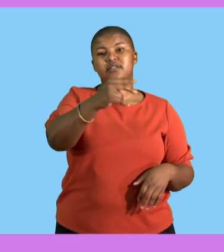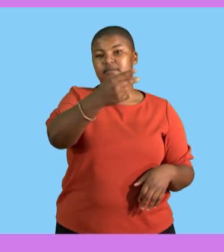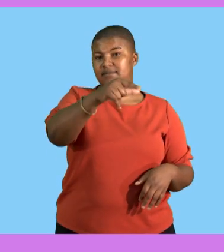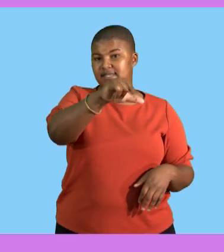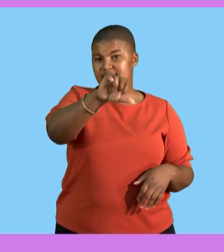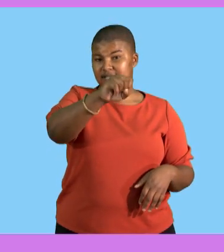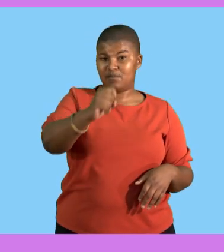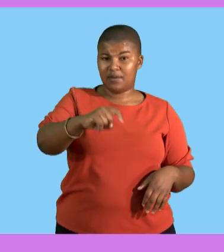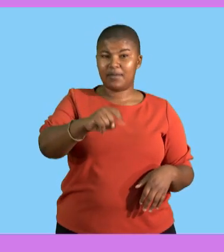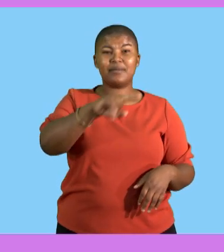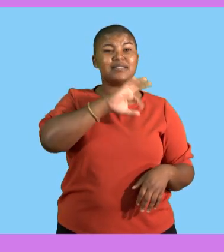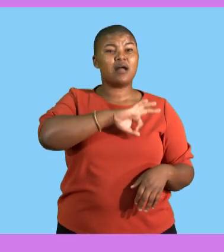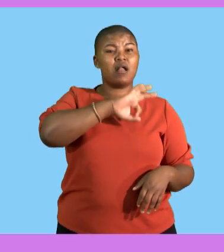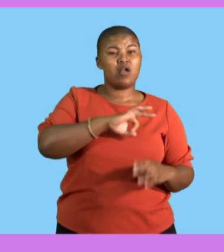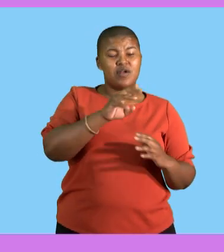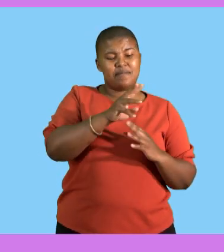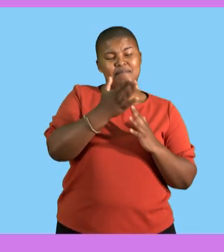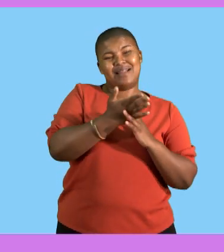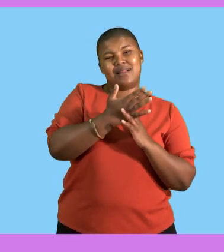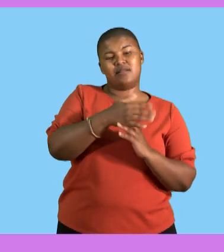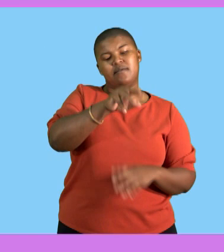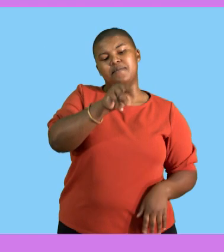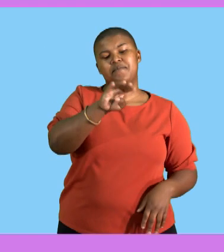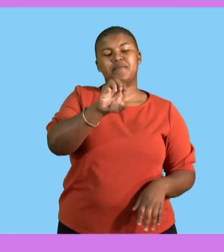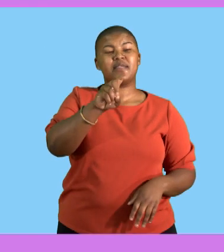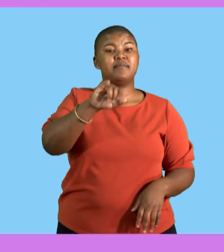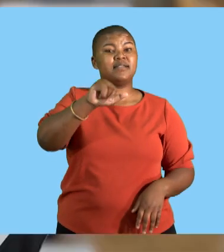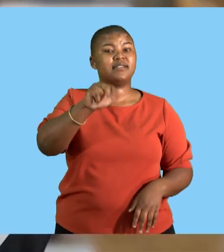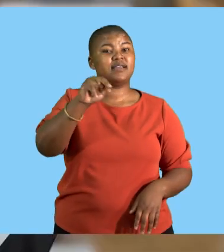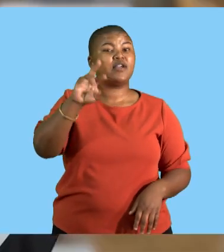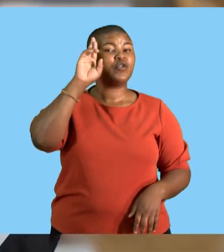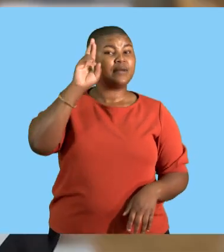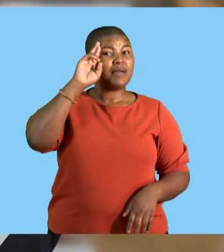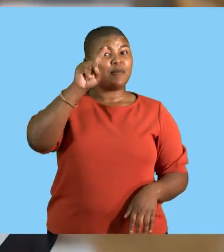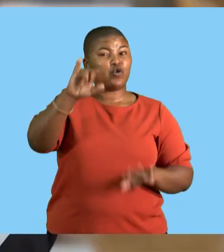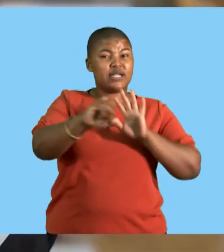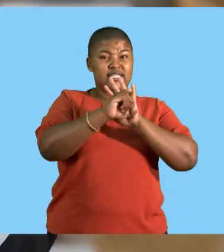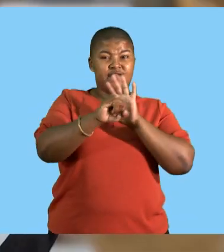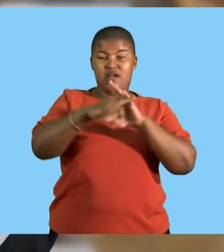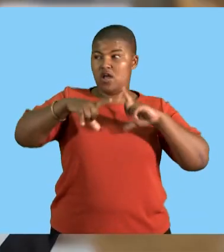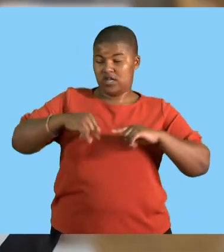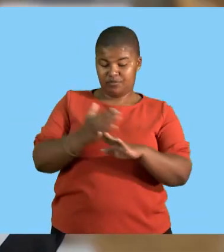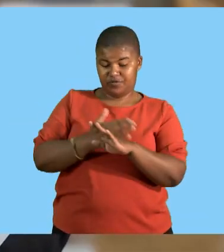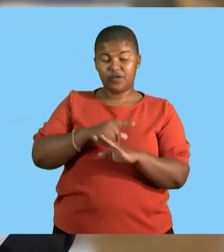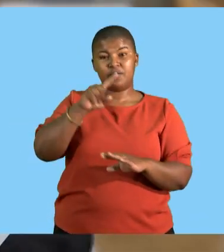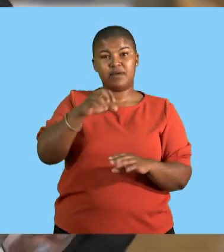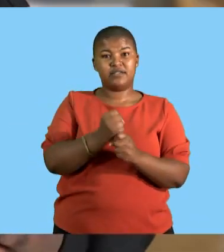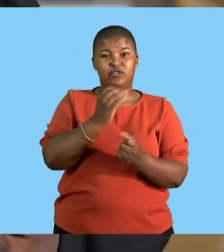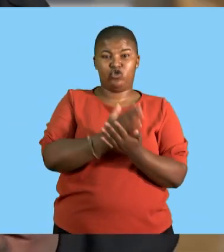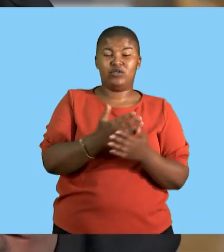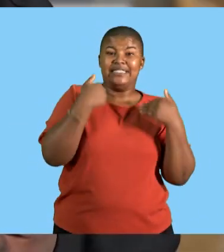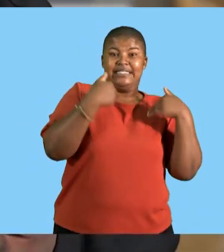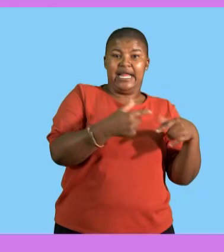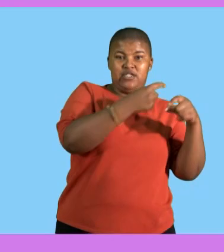Springs Working Station. So median, remember we've said before you can identify your median, you need to write in ascending